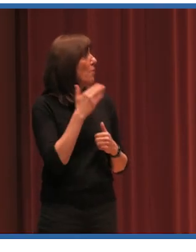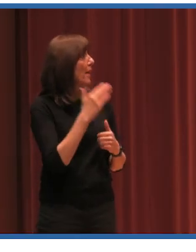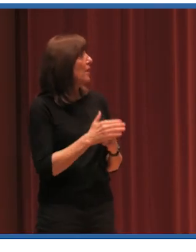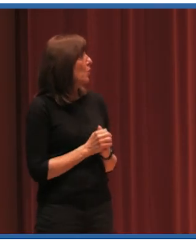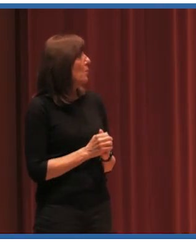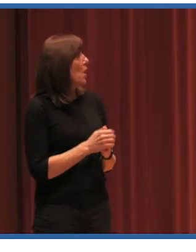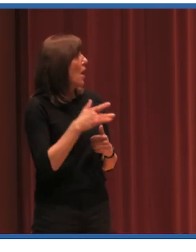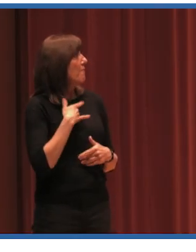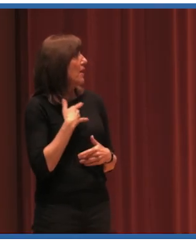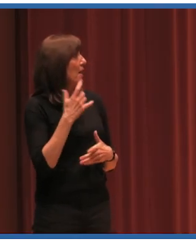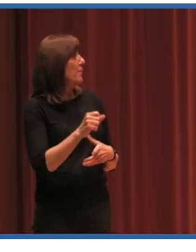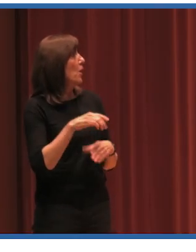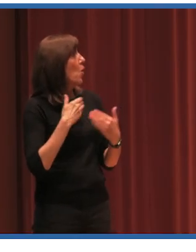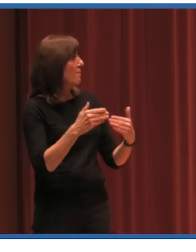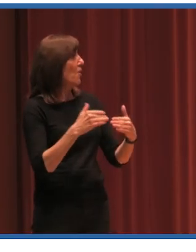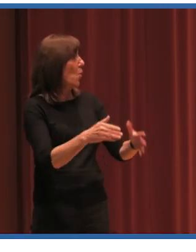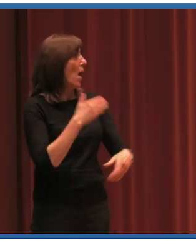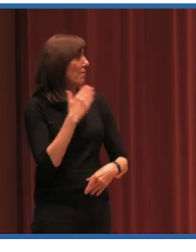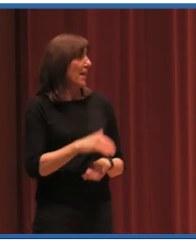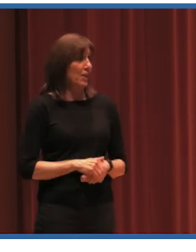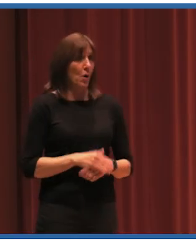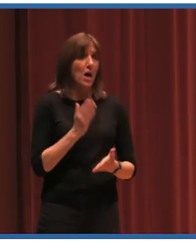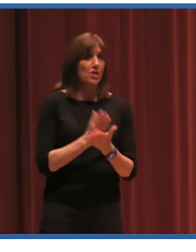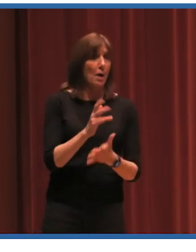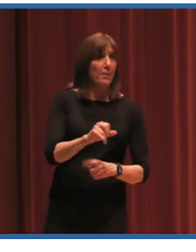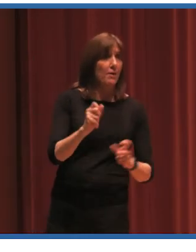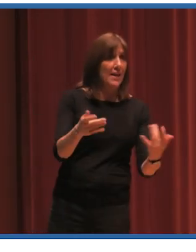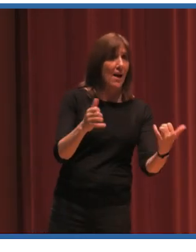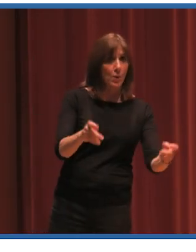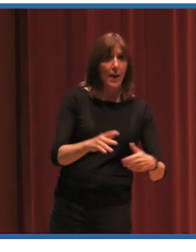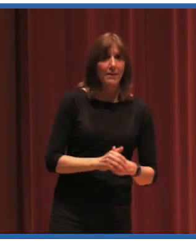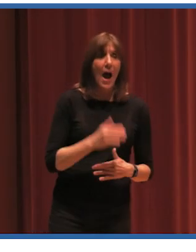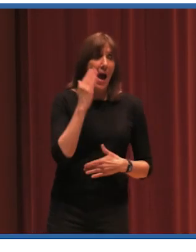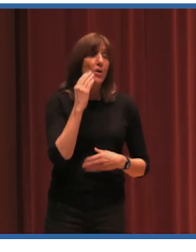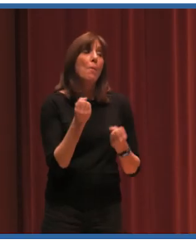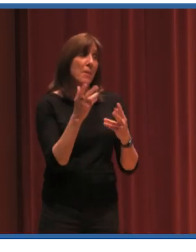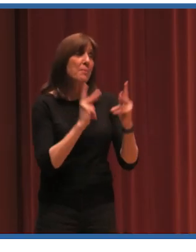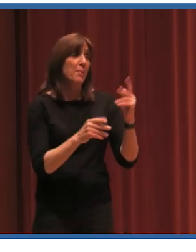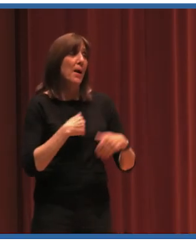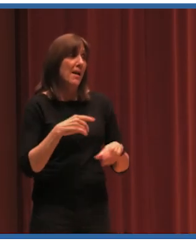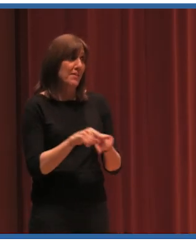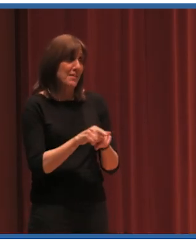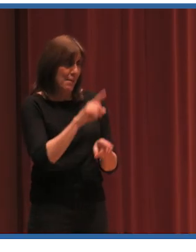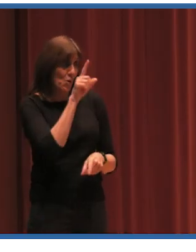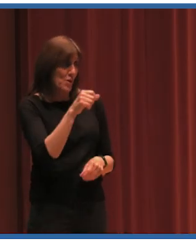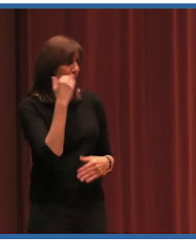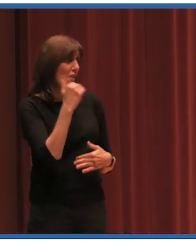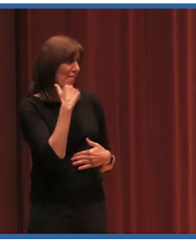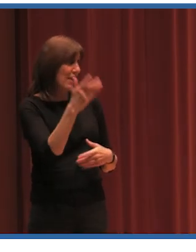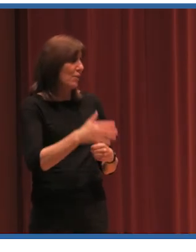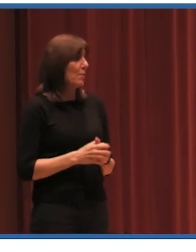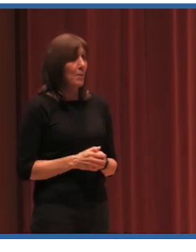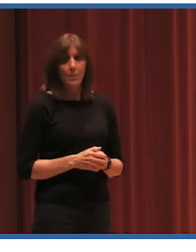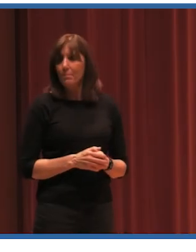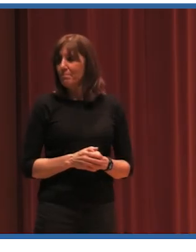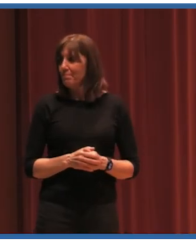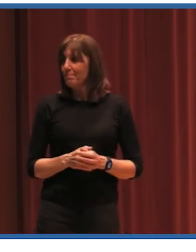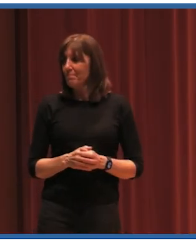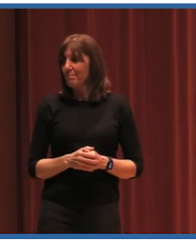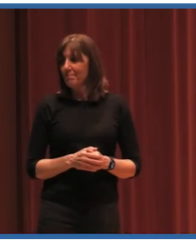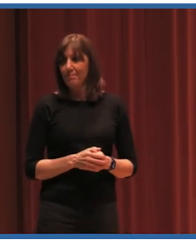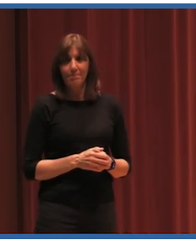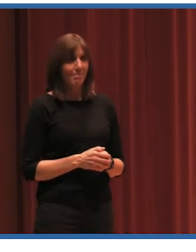but thanks. That's great. No, I'm sure there are follow-up questions in people's heads, so keep those ready. Thank you, Adam. That's great.